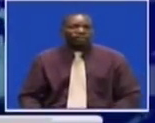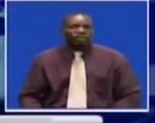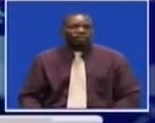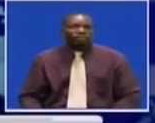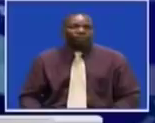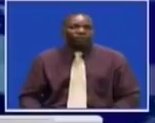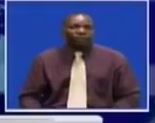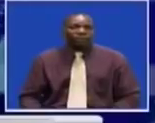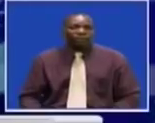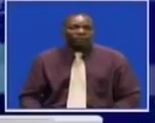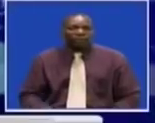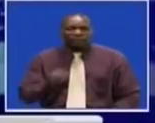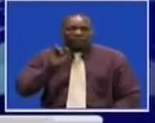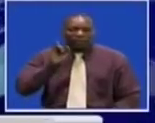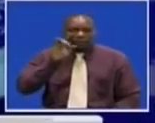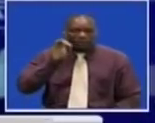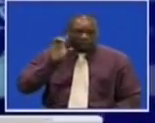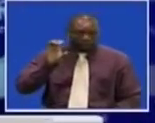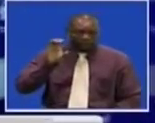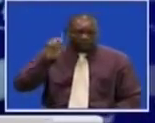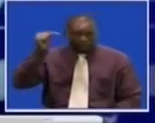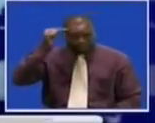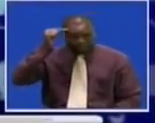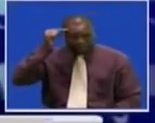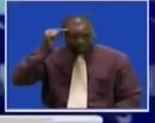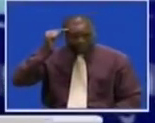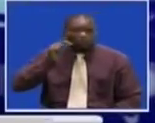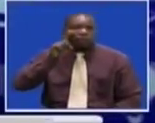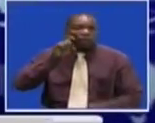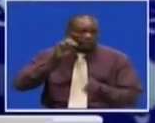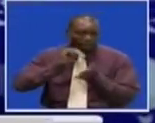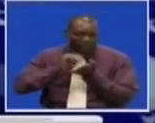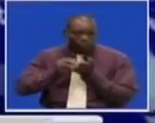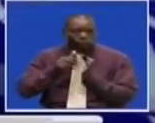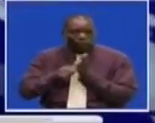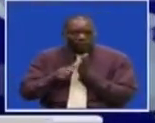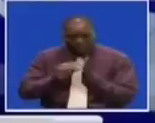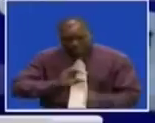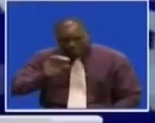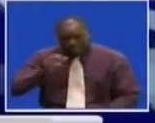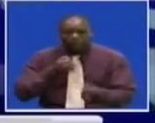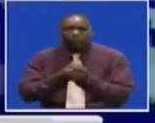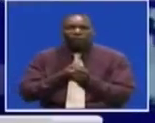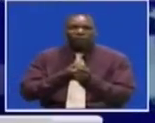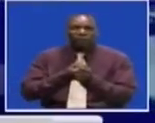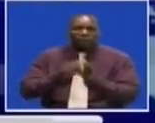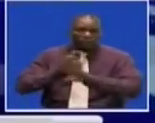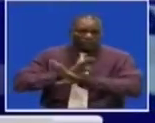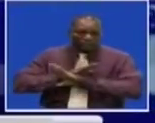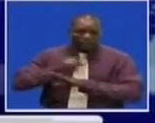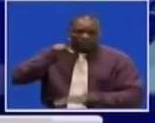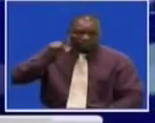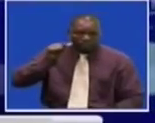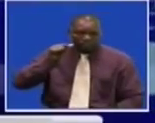Government, through the Industrial Development Corporation, IDC, has injected 1 million kwacha to support the